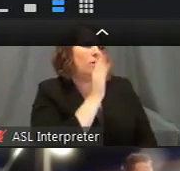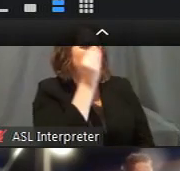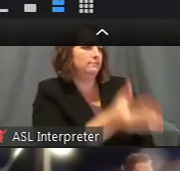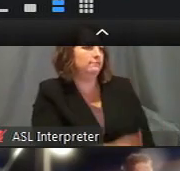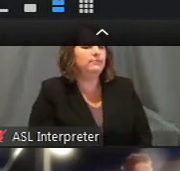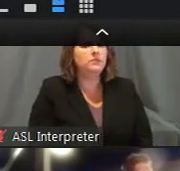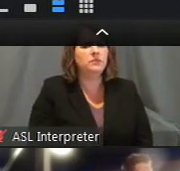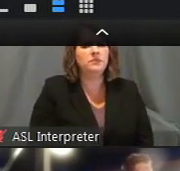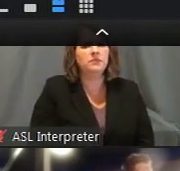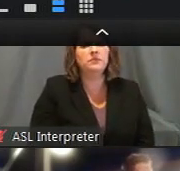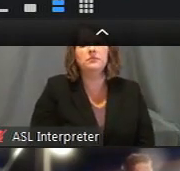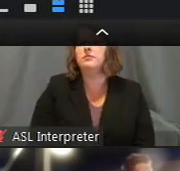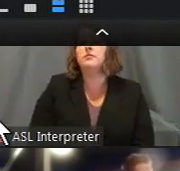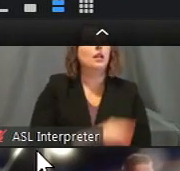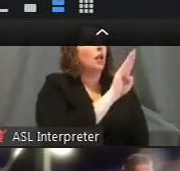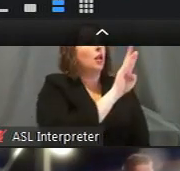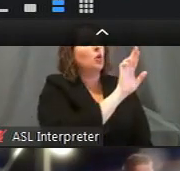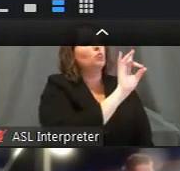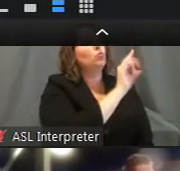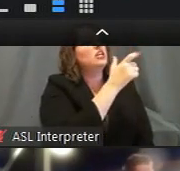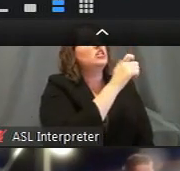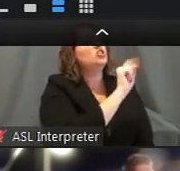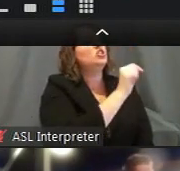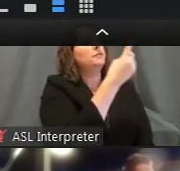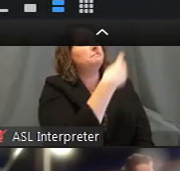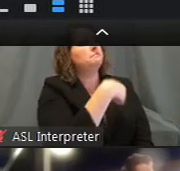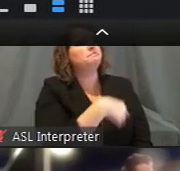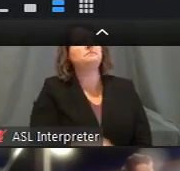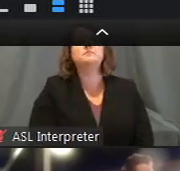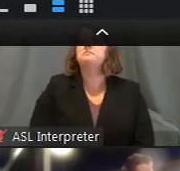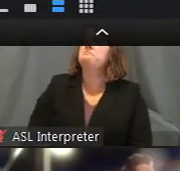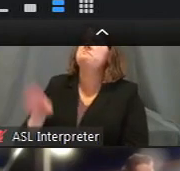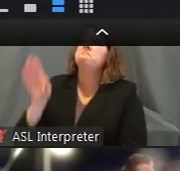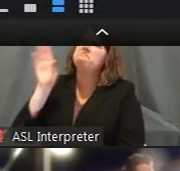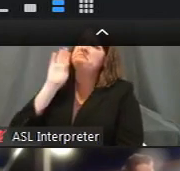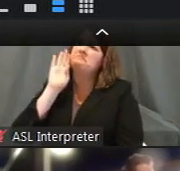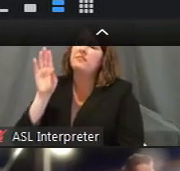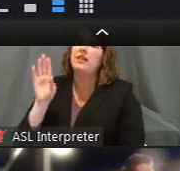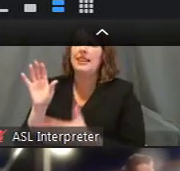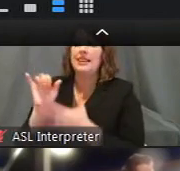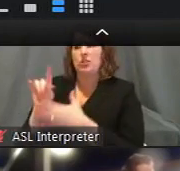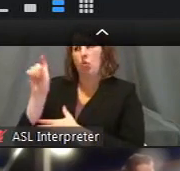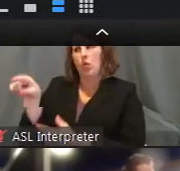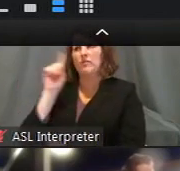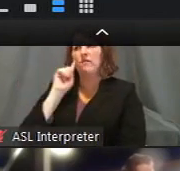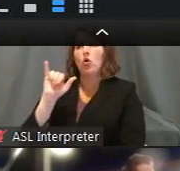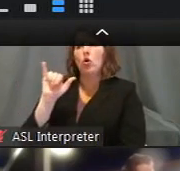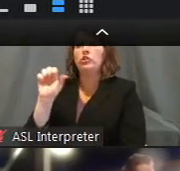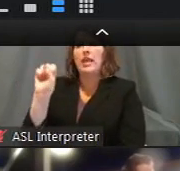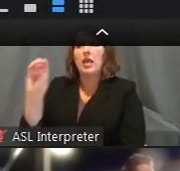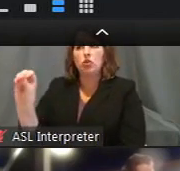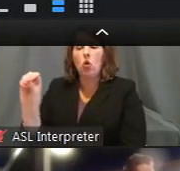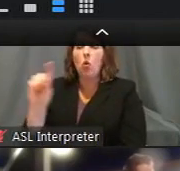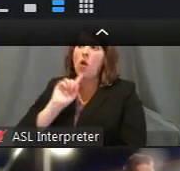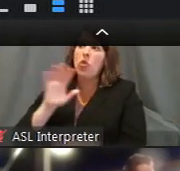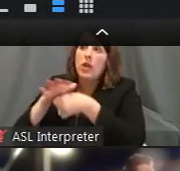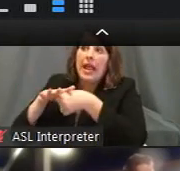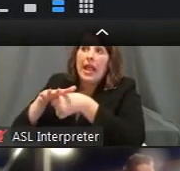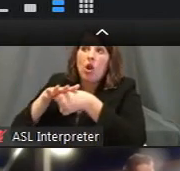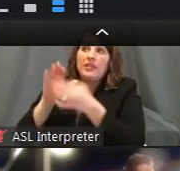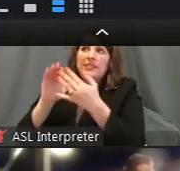Bridget Matter. So are there areas of town, this is actually a question for JSO, areas of town that seem to have